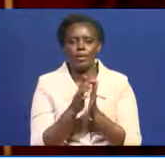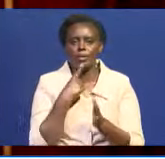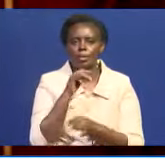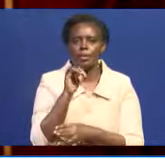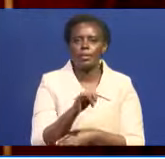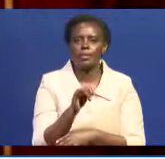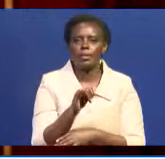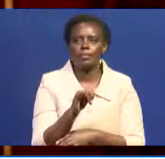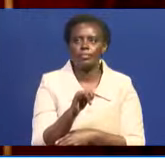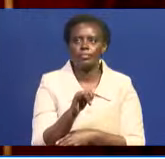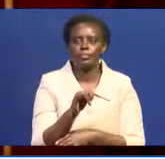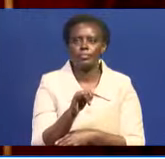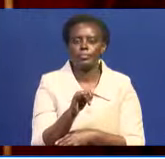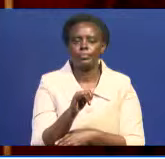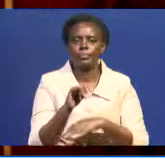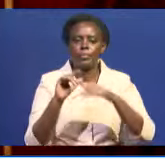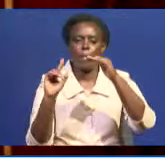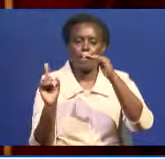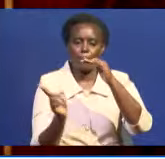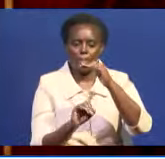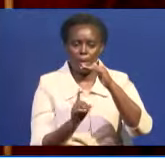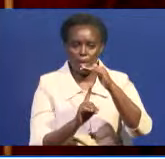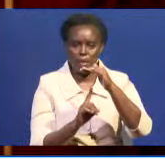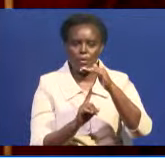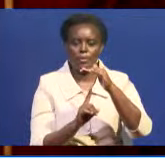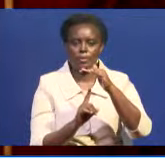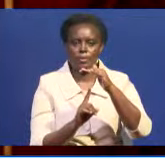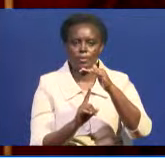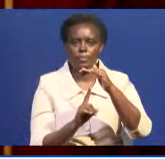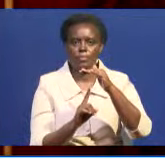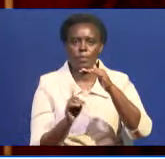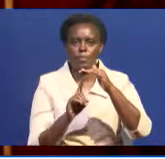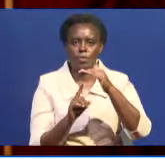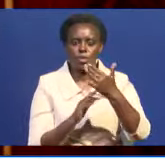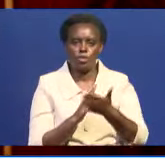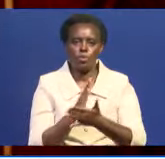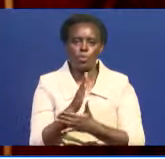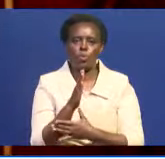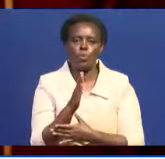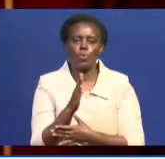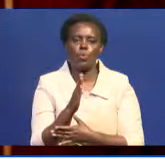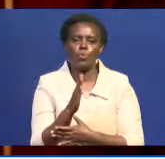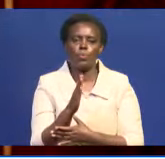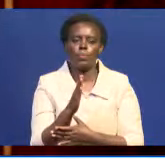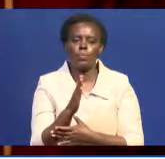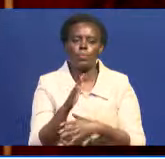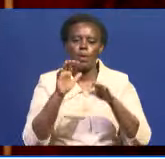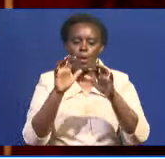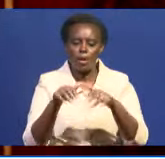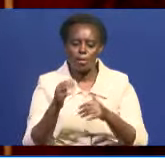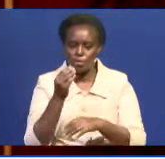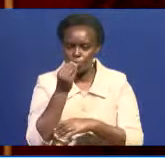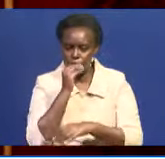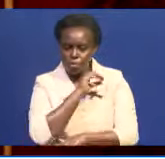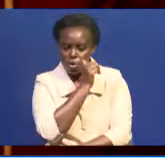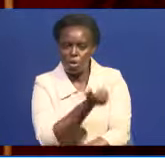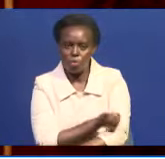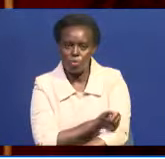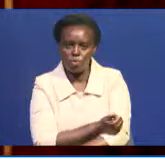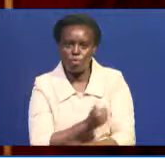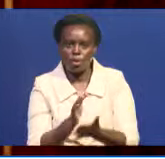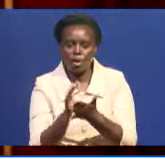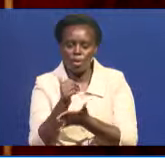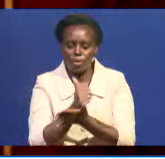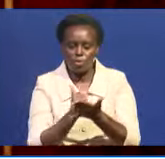say that the ministry, of course, through the Agricultural Food Authority and the